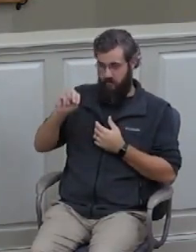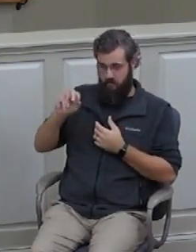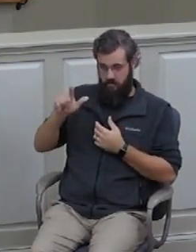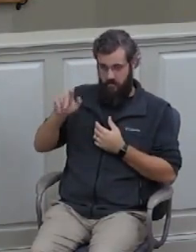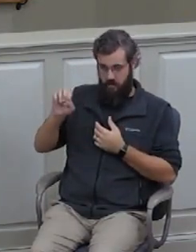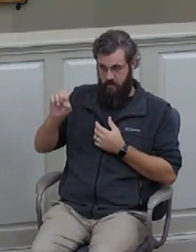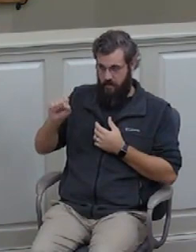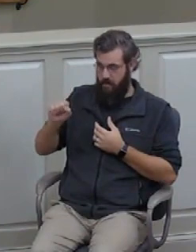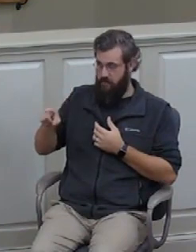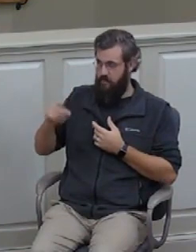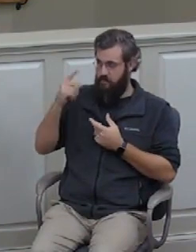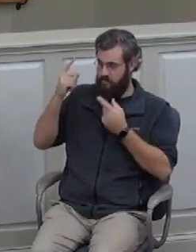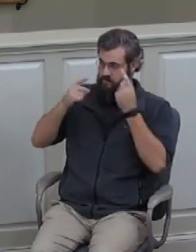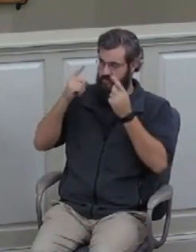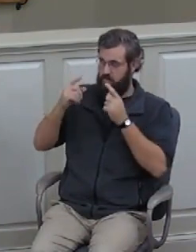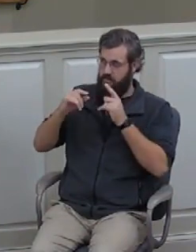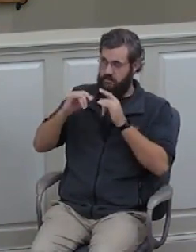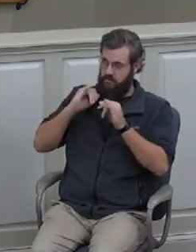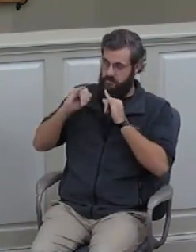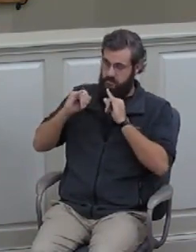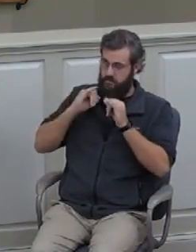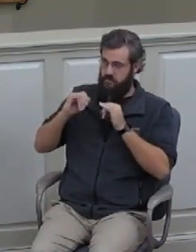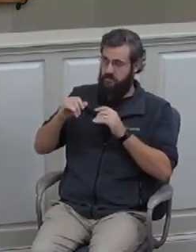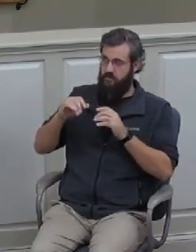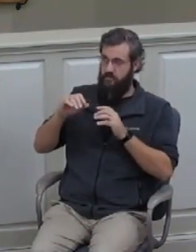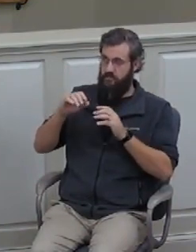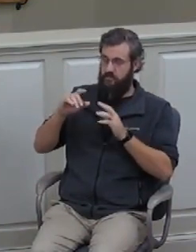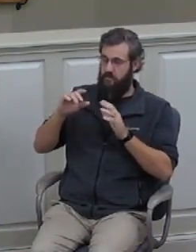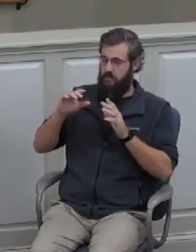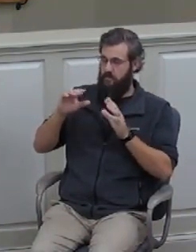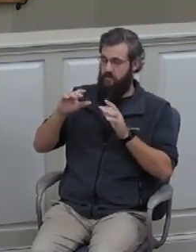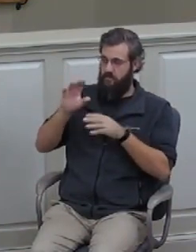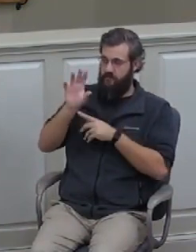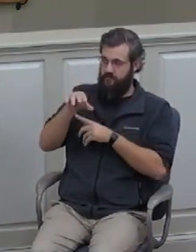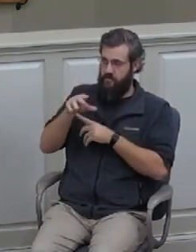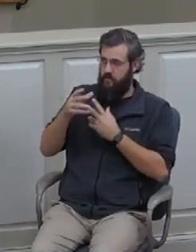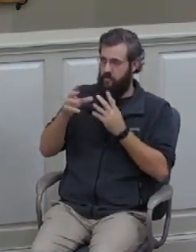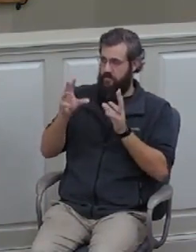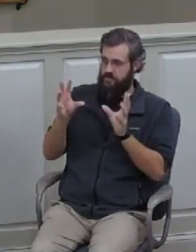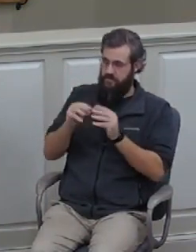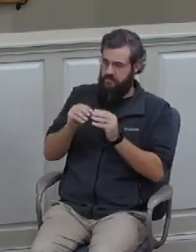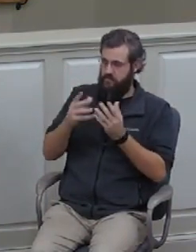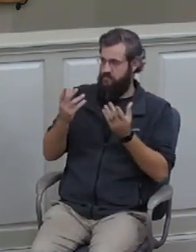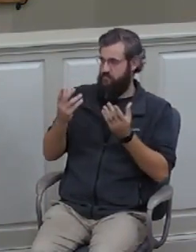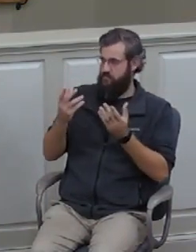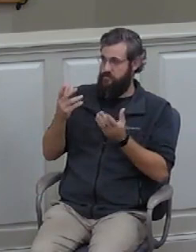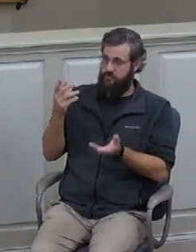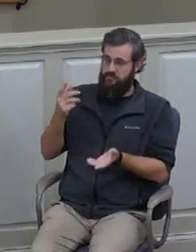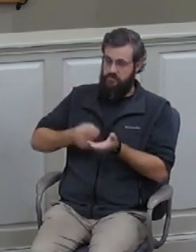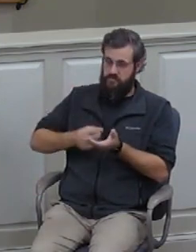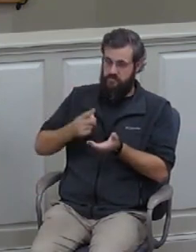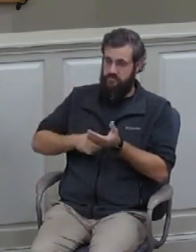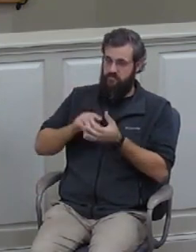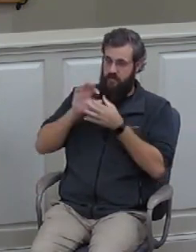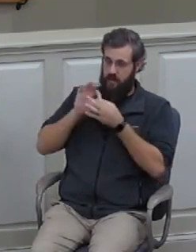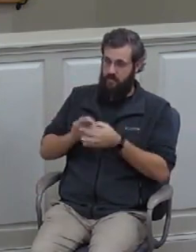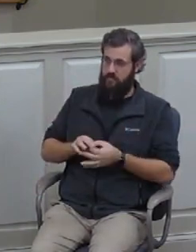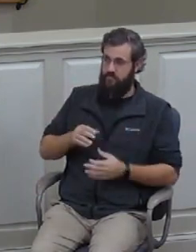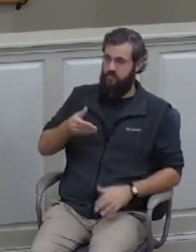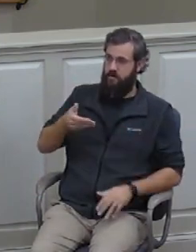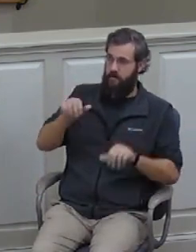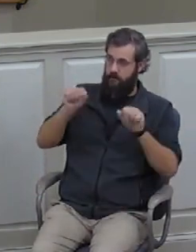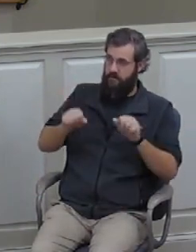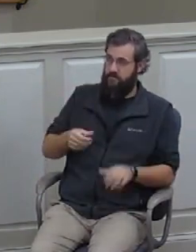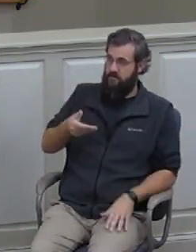at interview, photo sessions, or videos, or having discussion pertaining to the